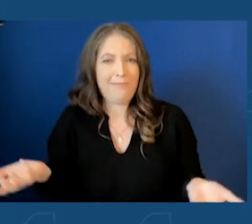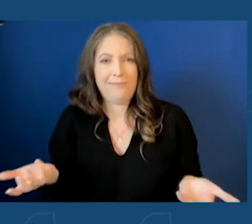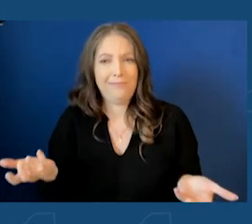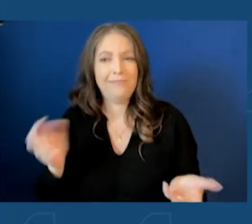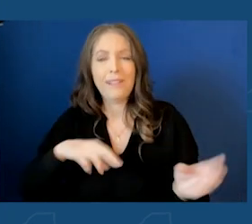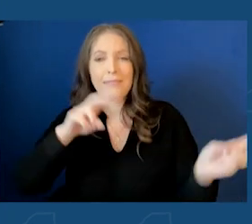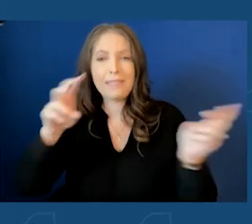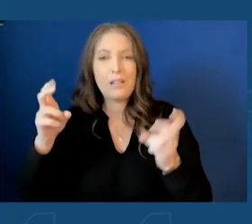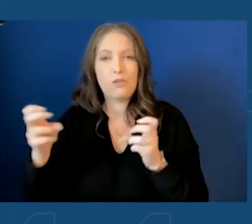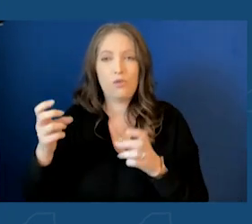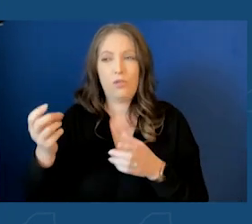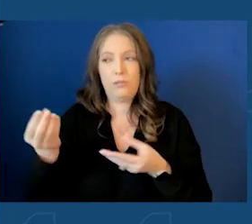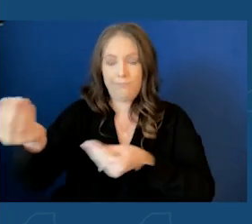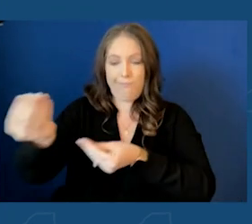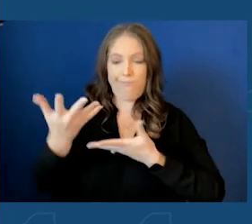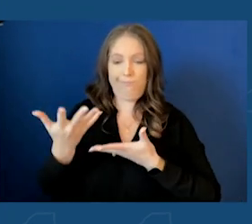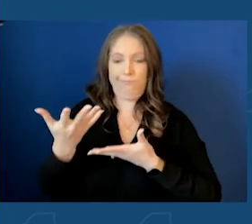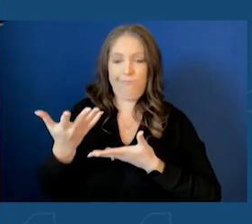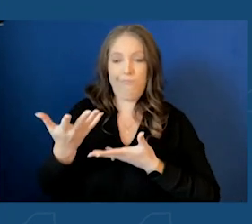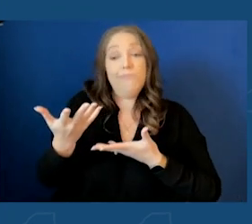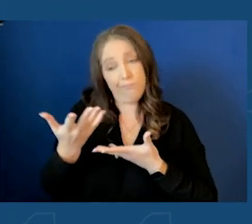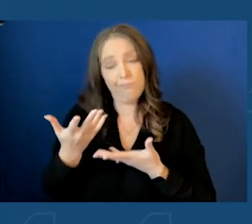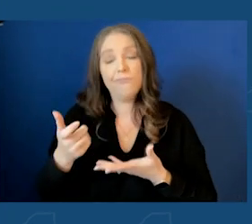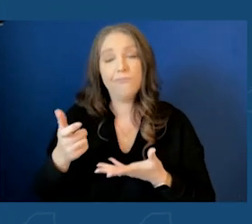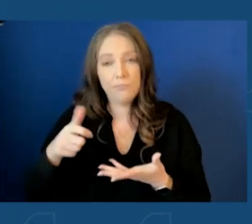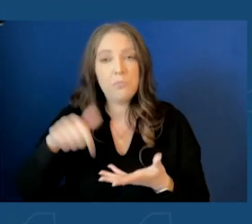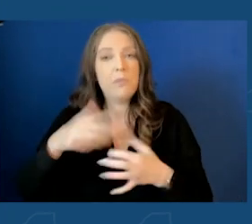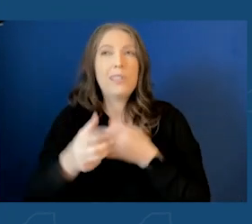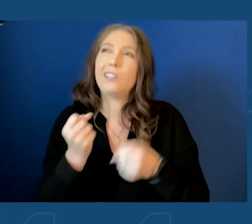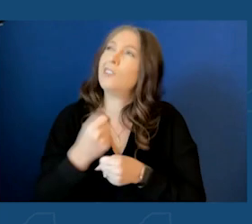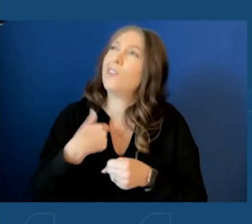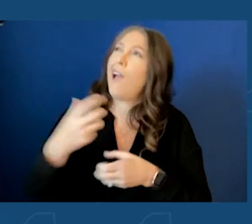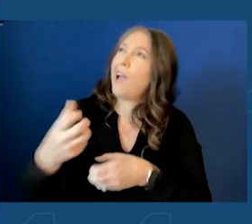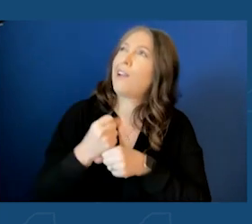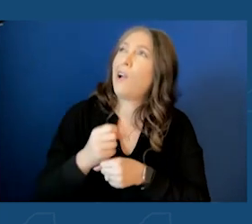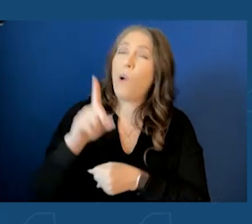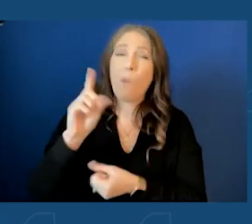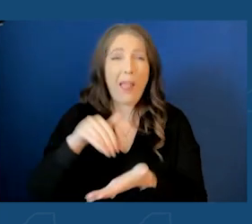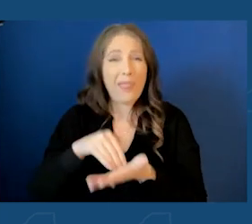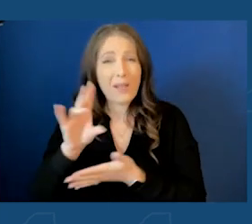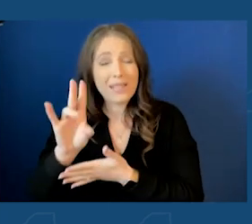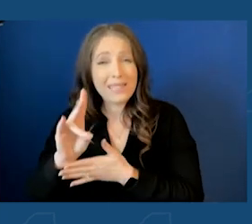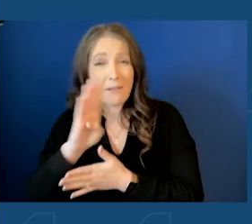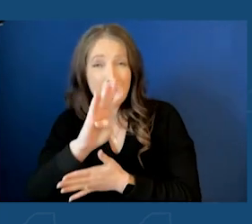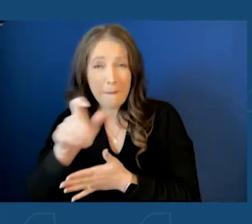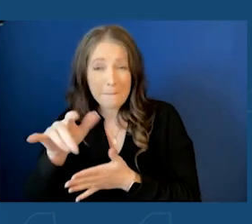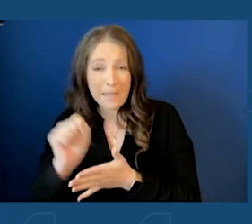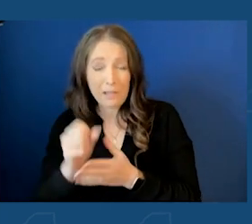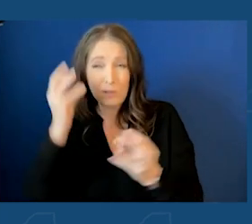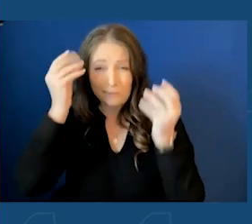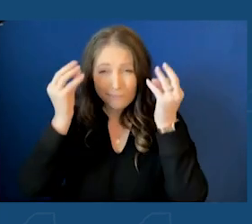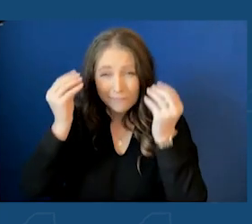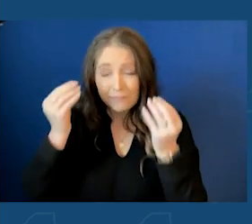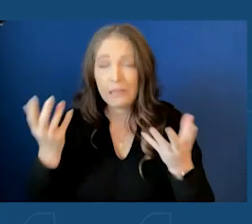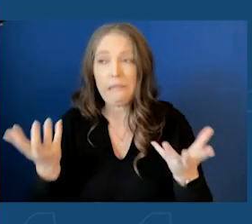to the legislature. I received this year actually about 1,007 bills to consider, so it's important for the